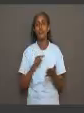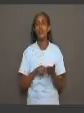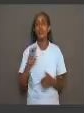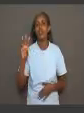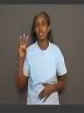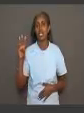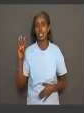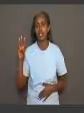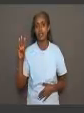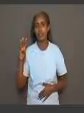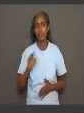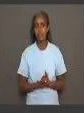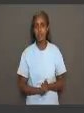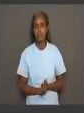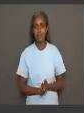5.6.